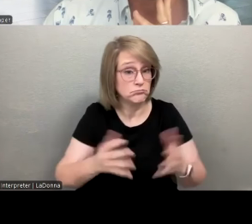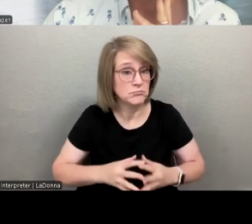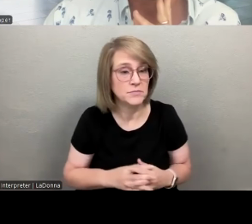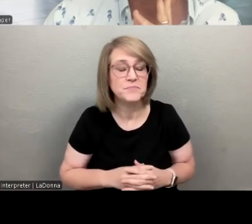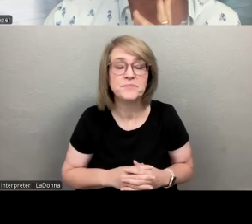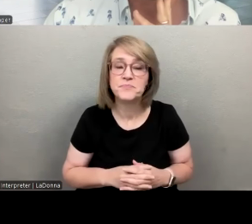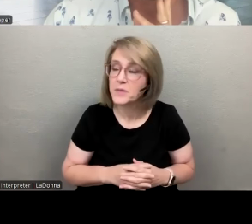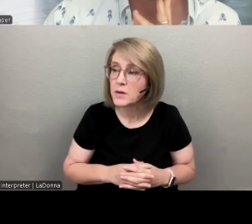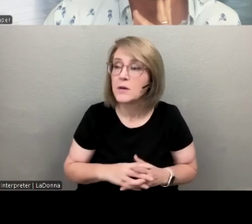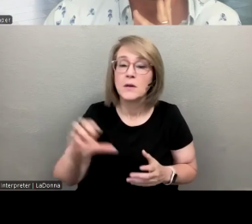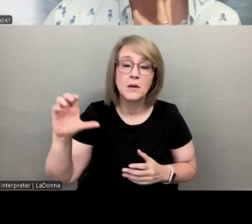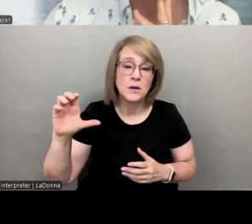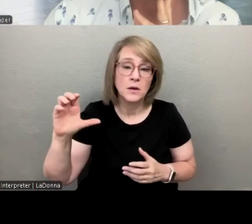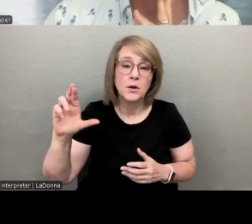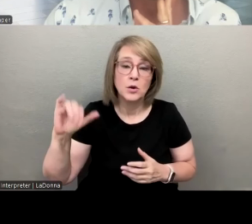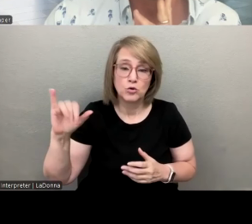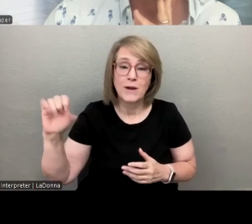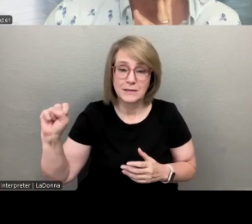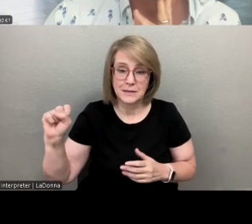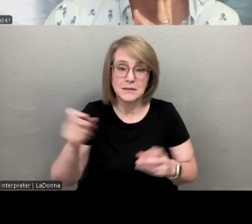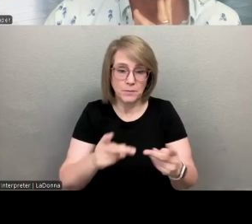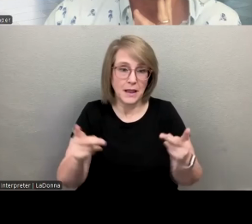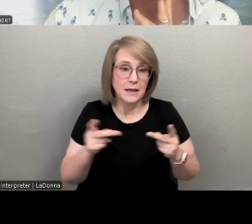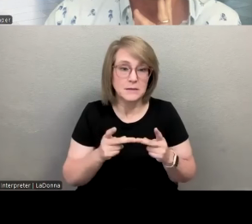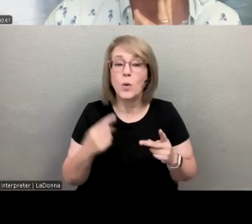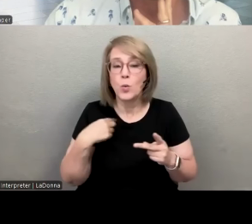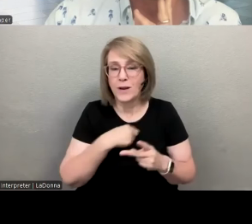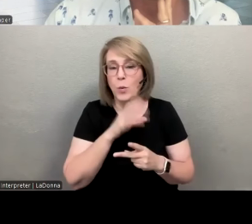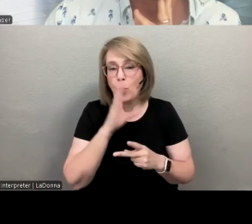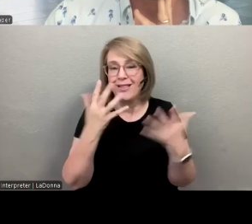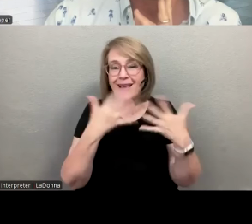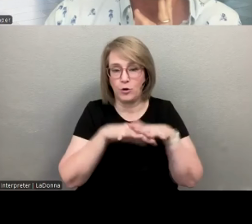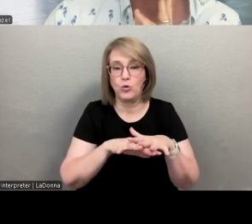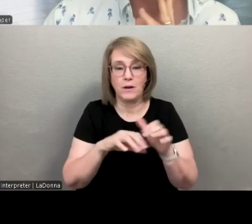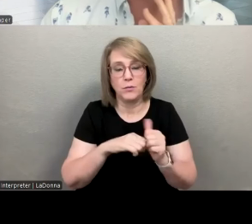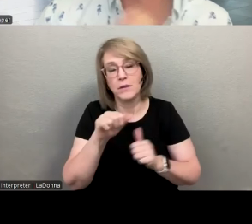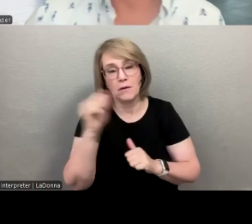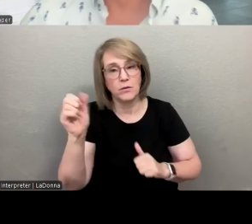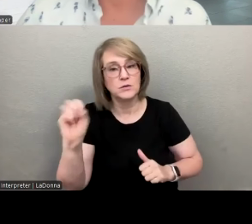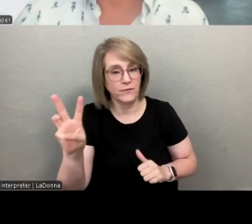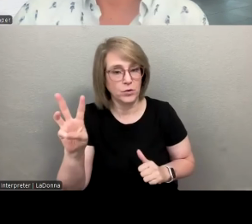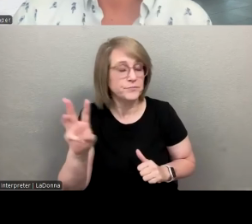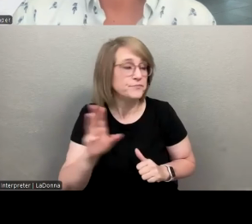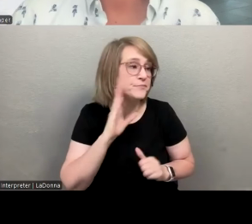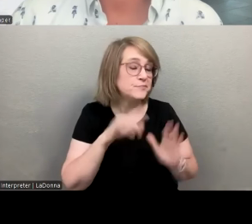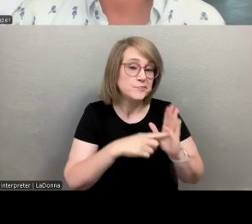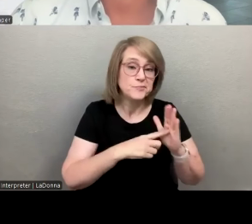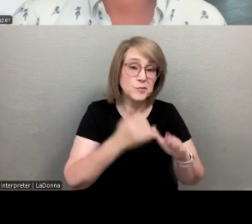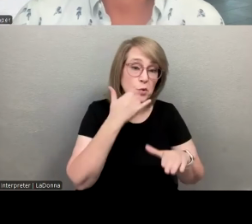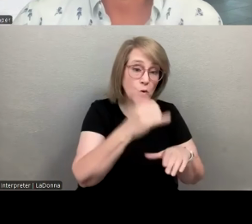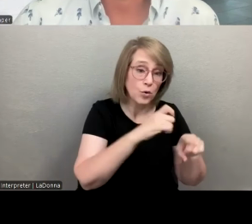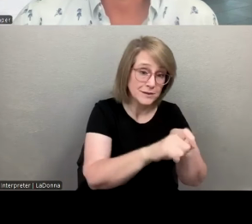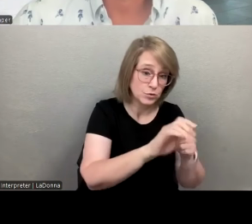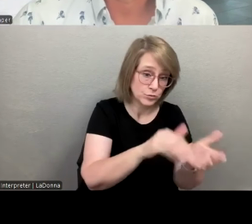In the crisis space, it's typical that we're integrating with other softwares, right? So you've got a call center and we're connecting with